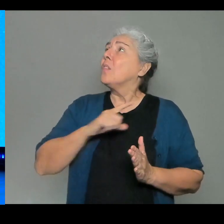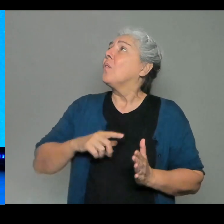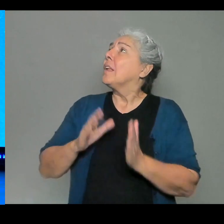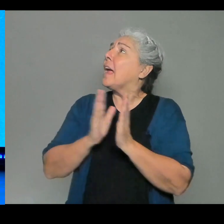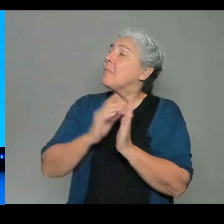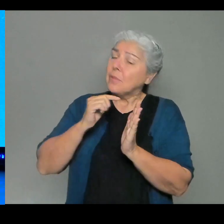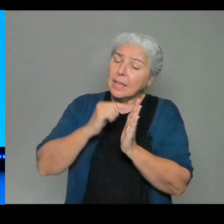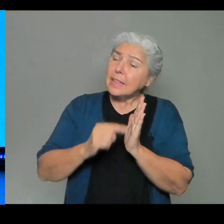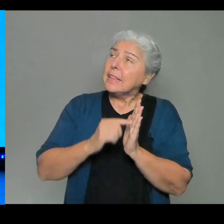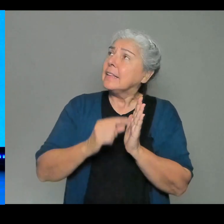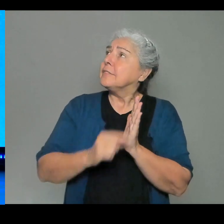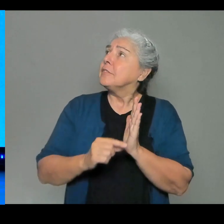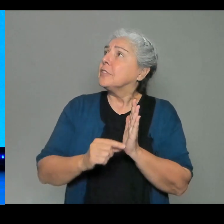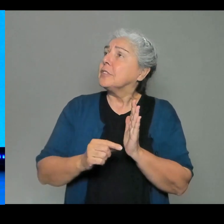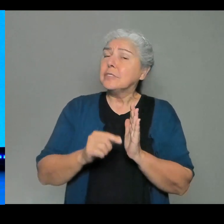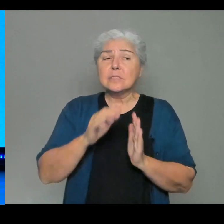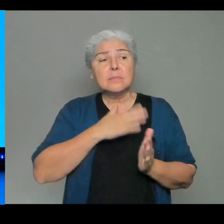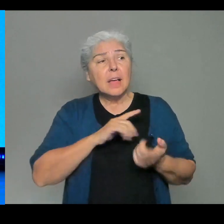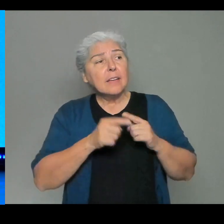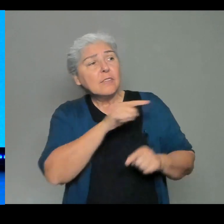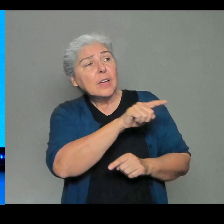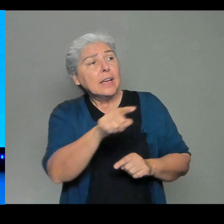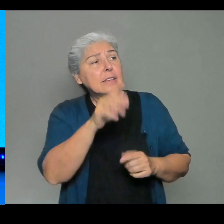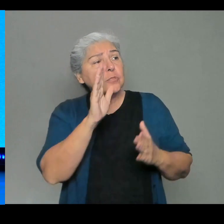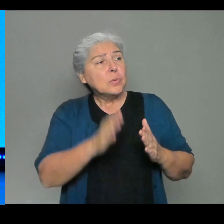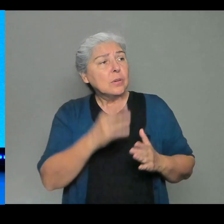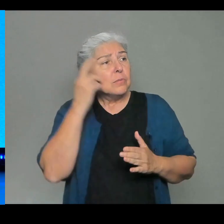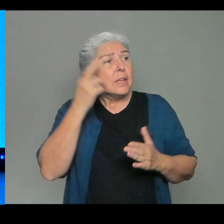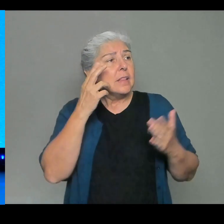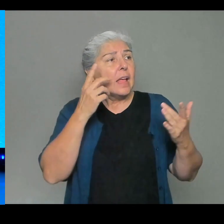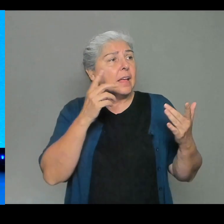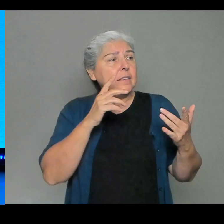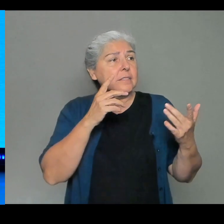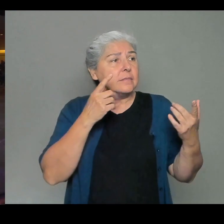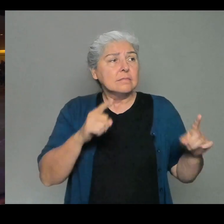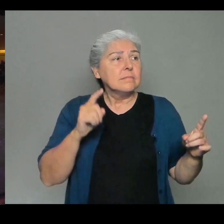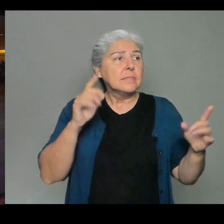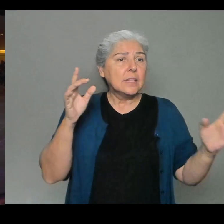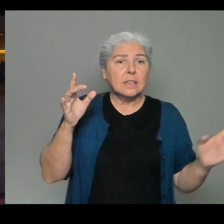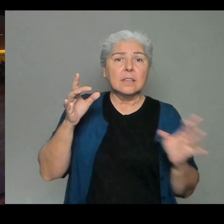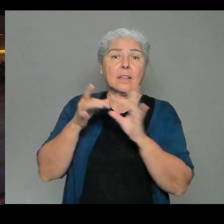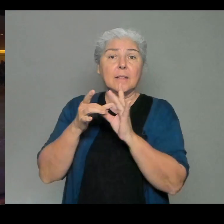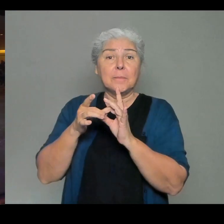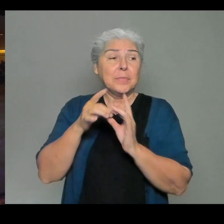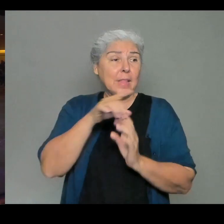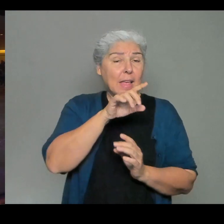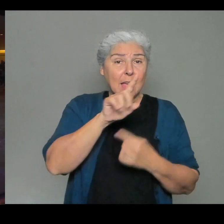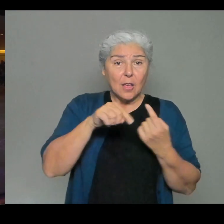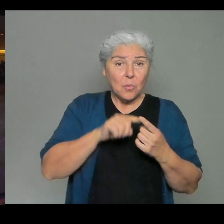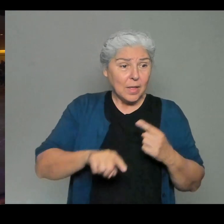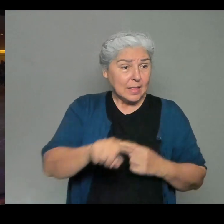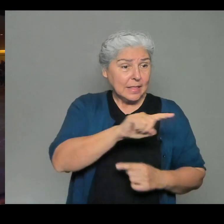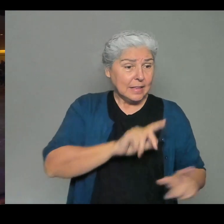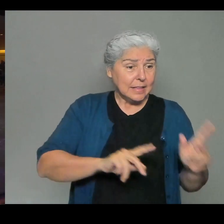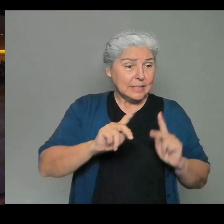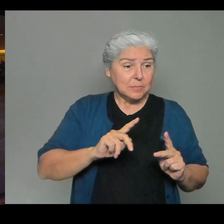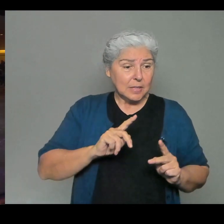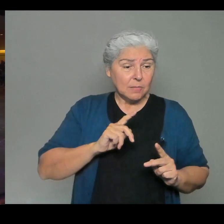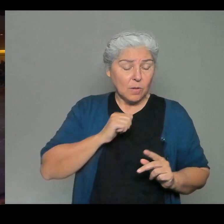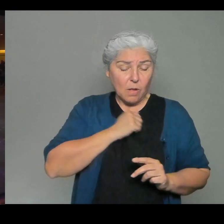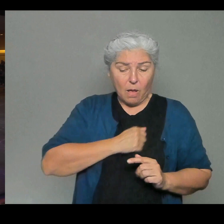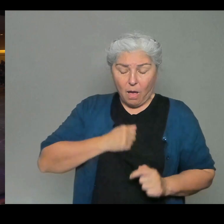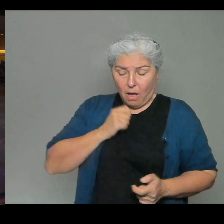friend, that they come to themselves. And when they repent, God will receive them. We're going to do that here in a